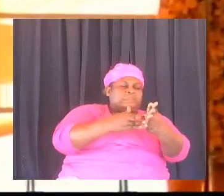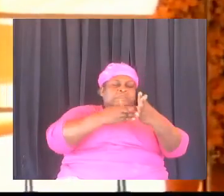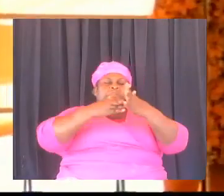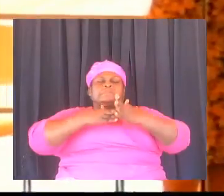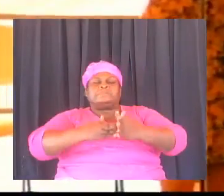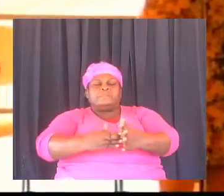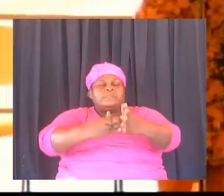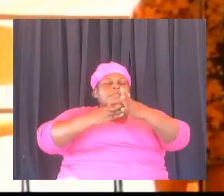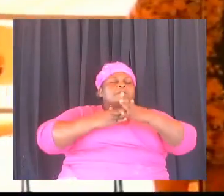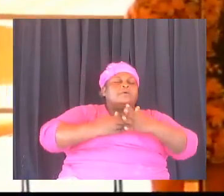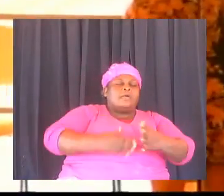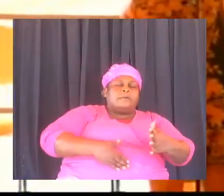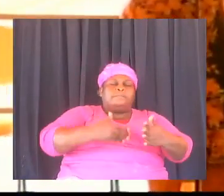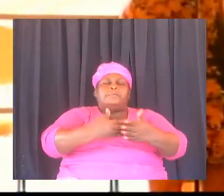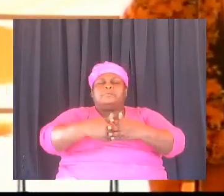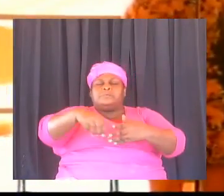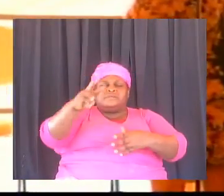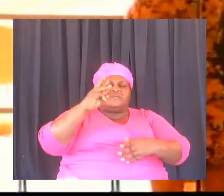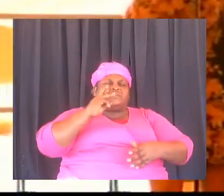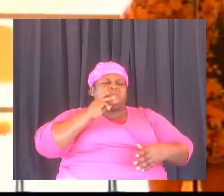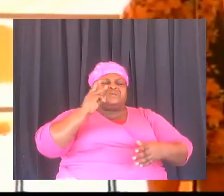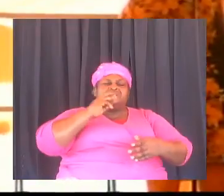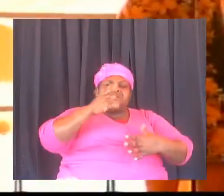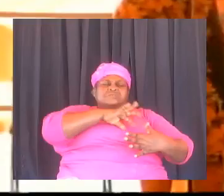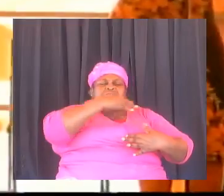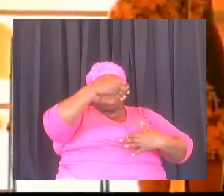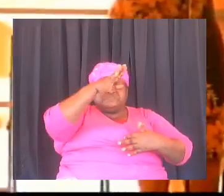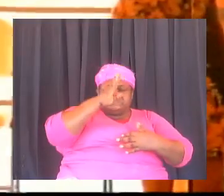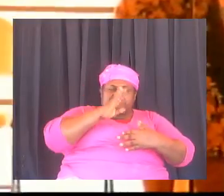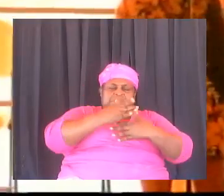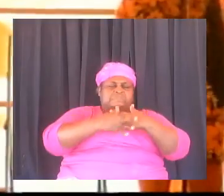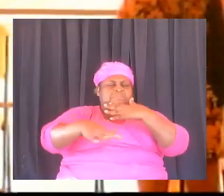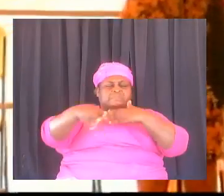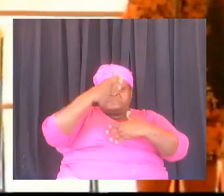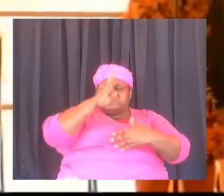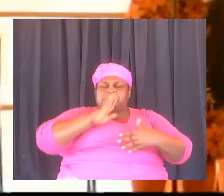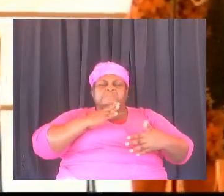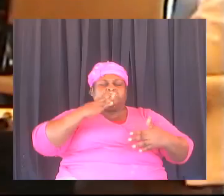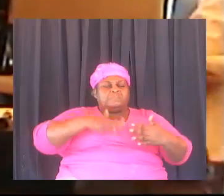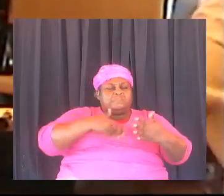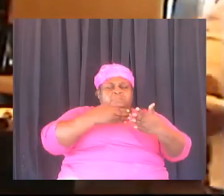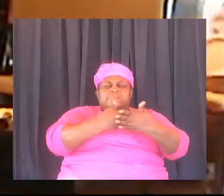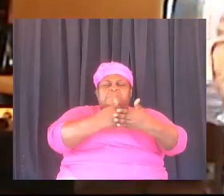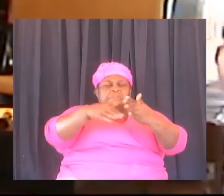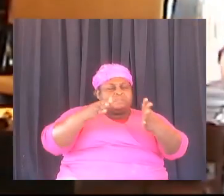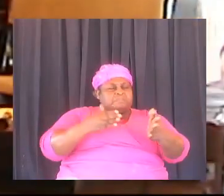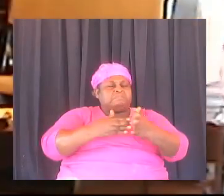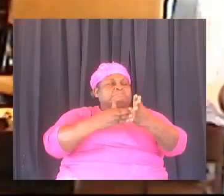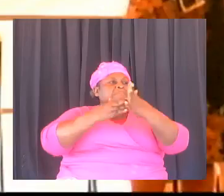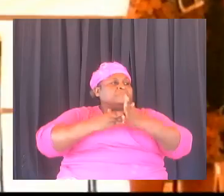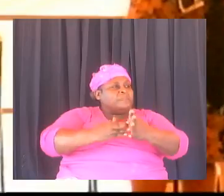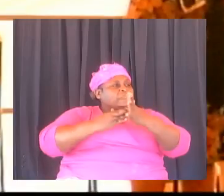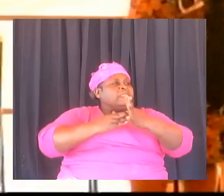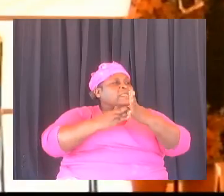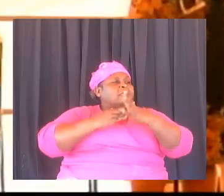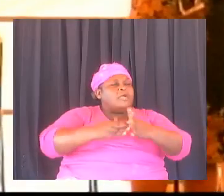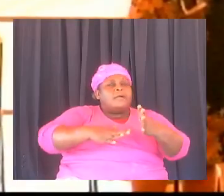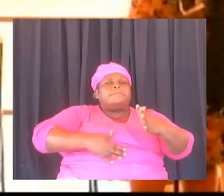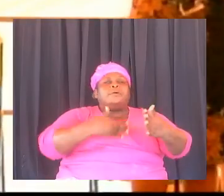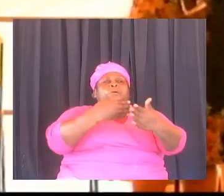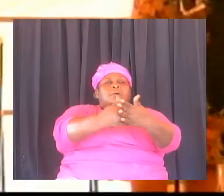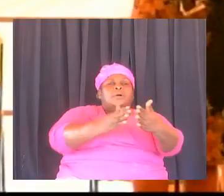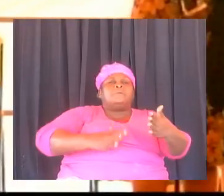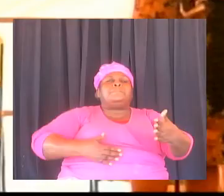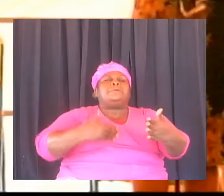born again. Born of the water, the spirit, and the blood. Thank God I'm born